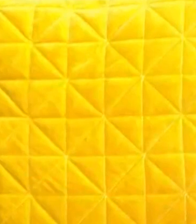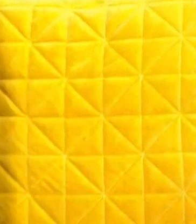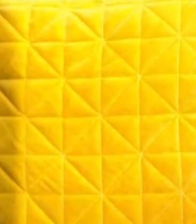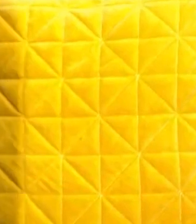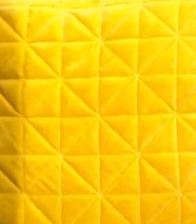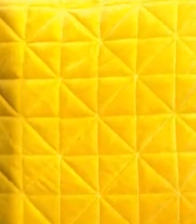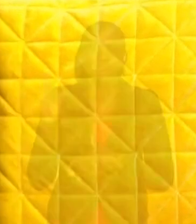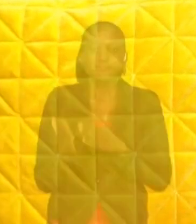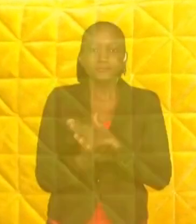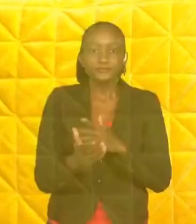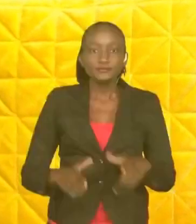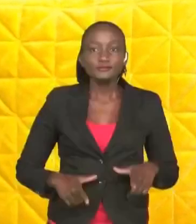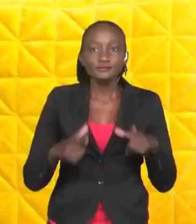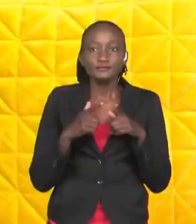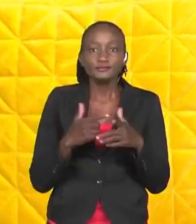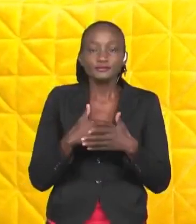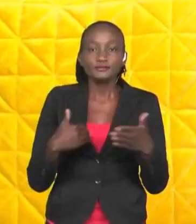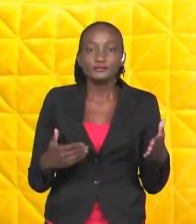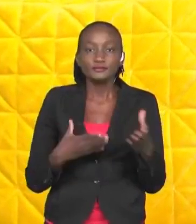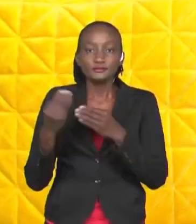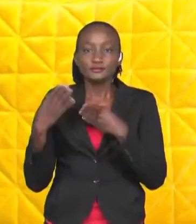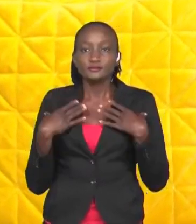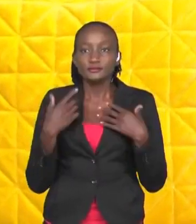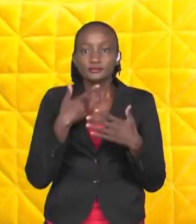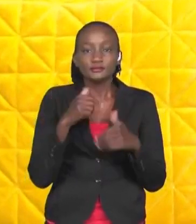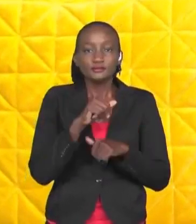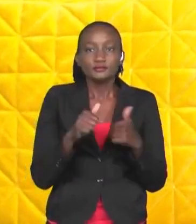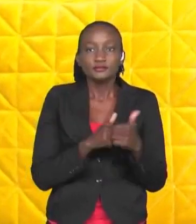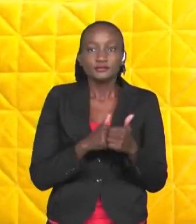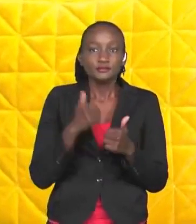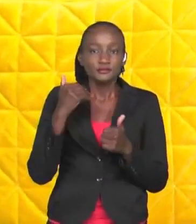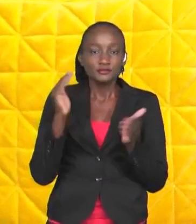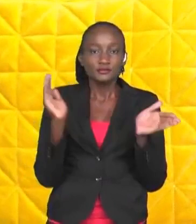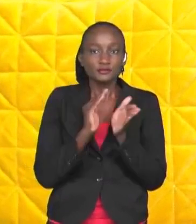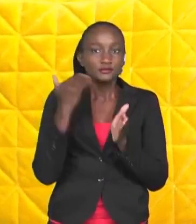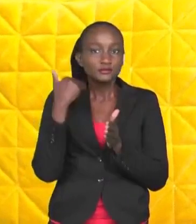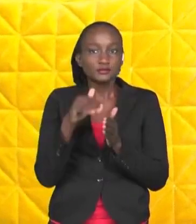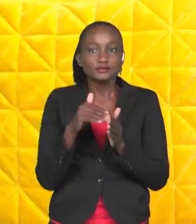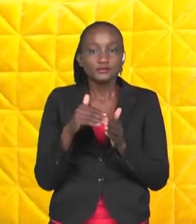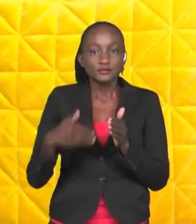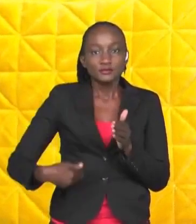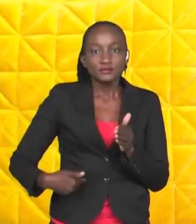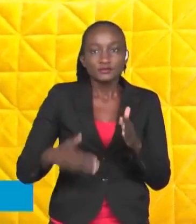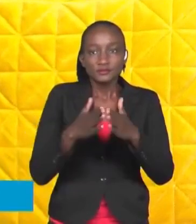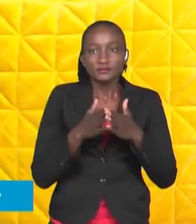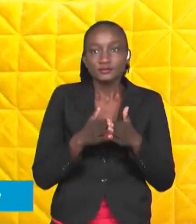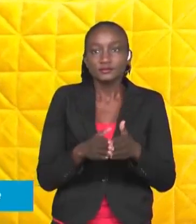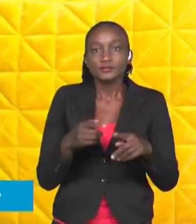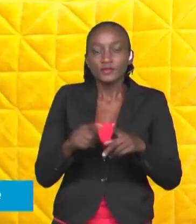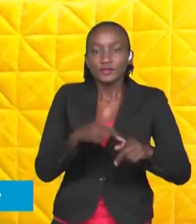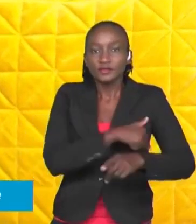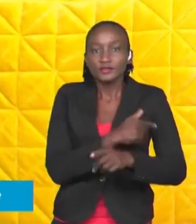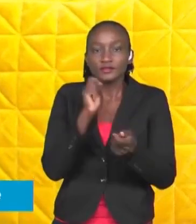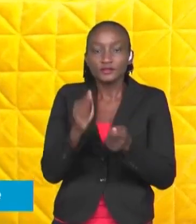Right, welcome back to Morning Live. Before you took a break, I told you about criminalizing teen sex, and of course, the Chief Justice is opposing the